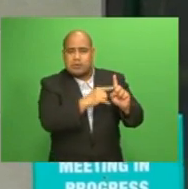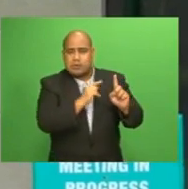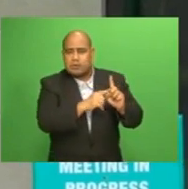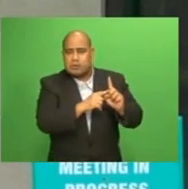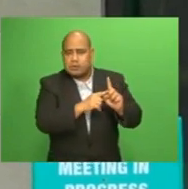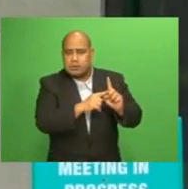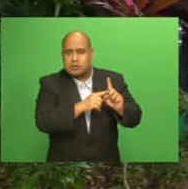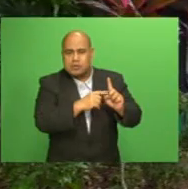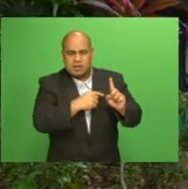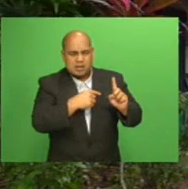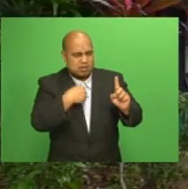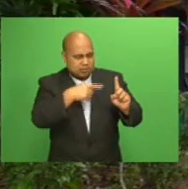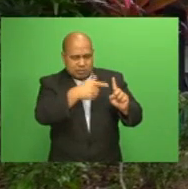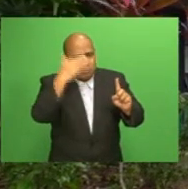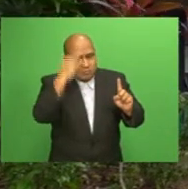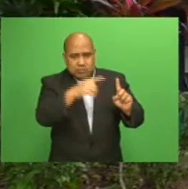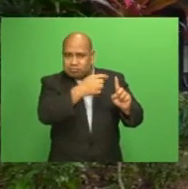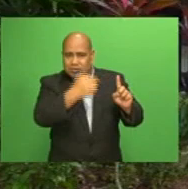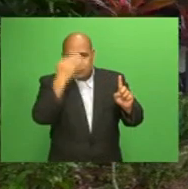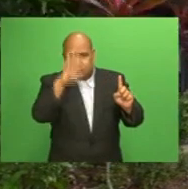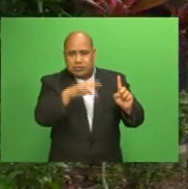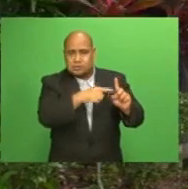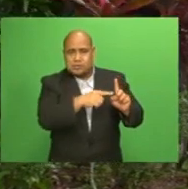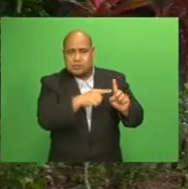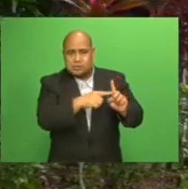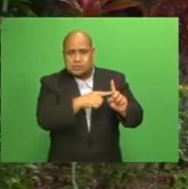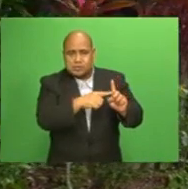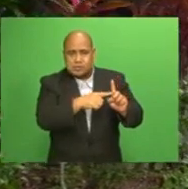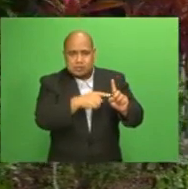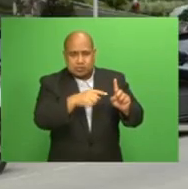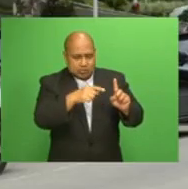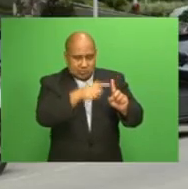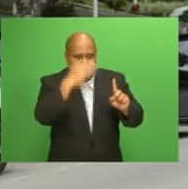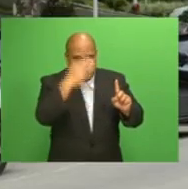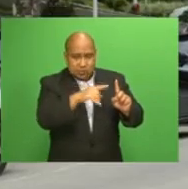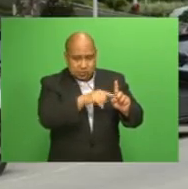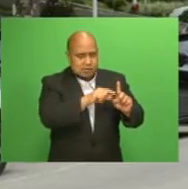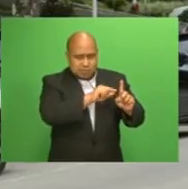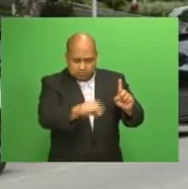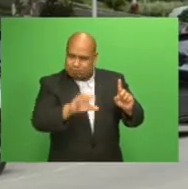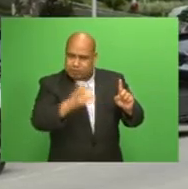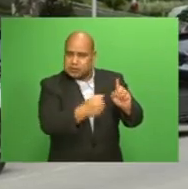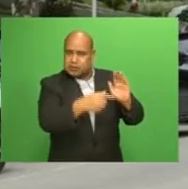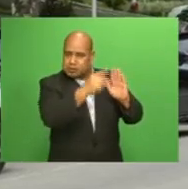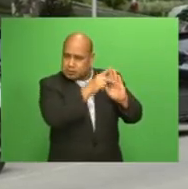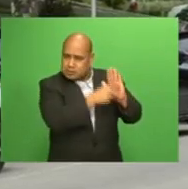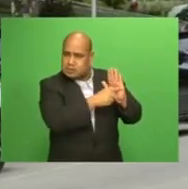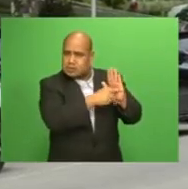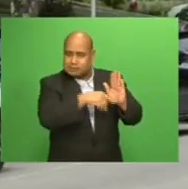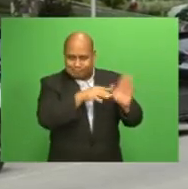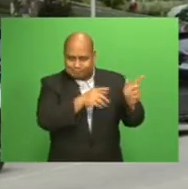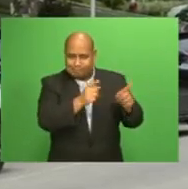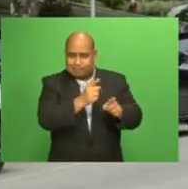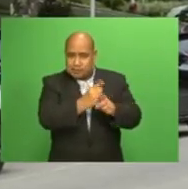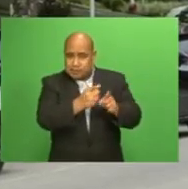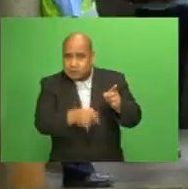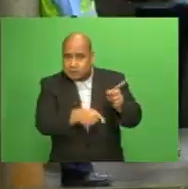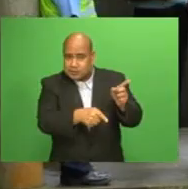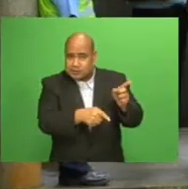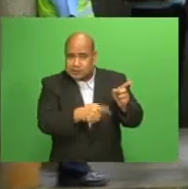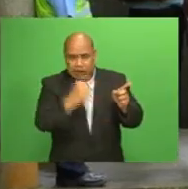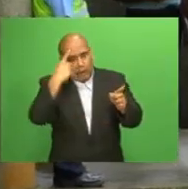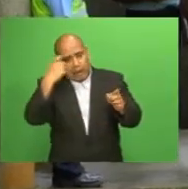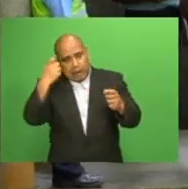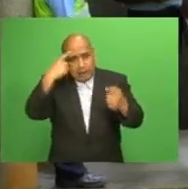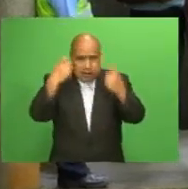effort to know what the statement within our governing instruments say and not perpetrate